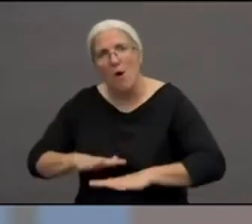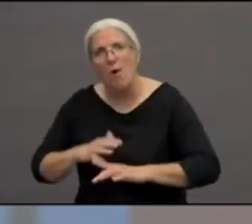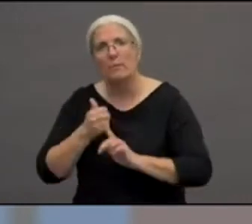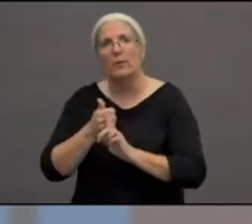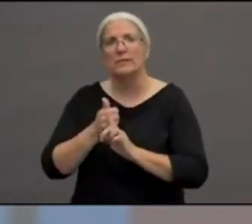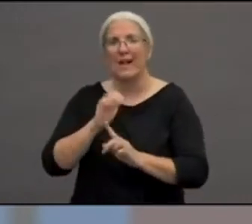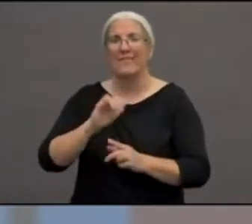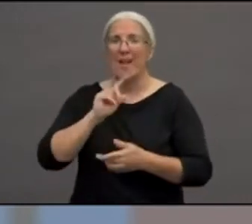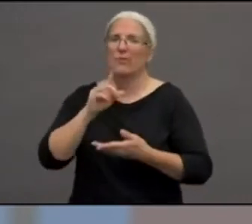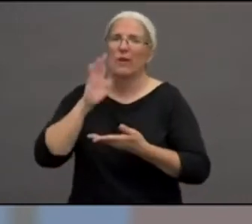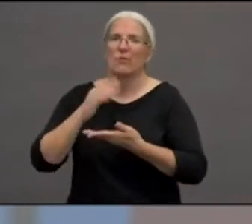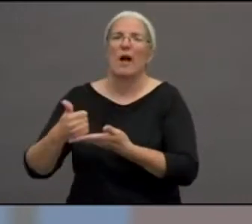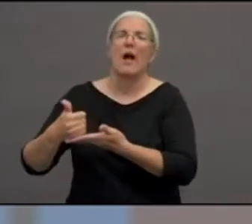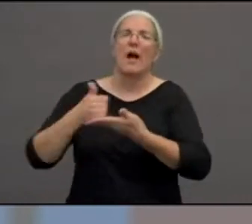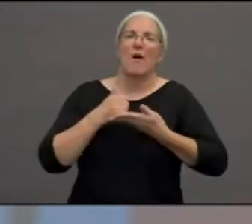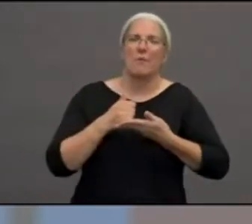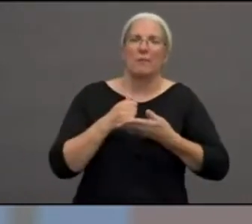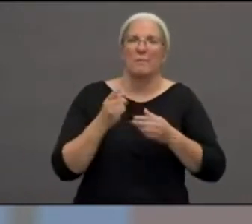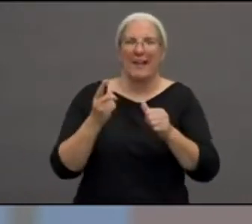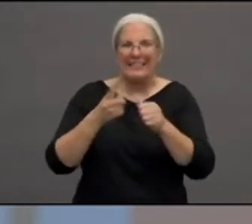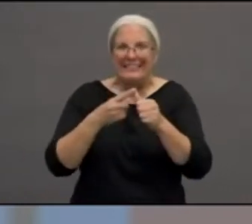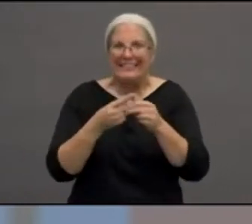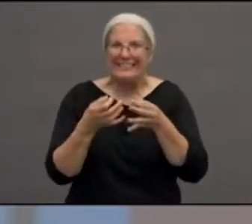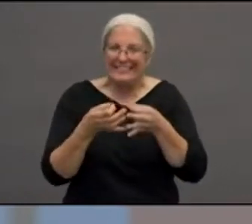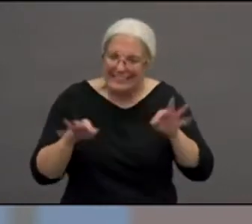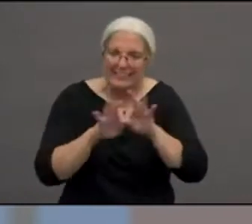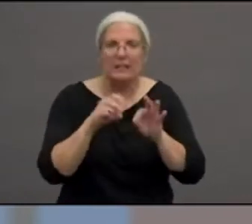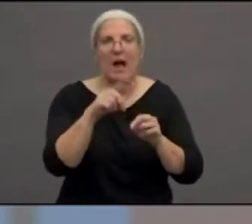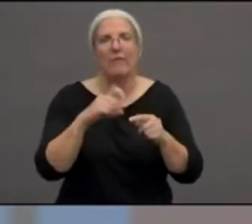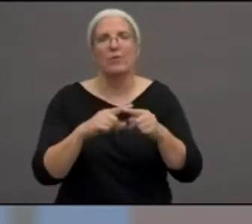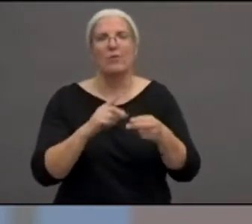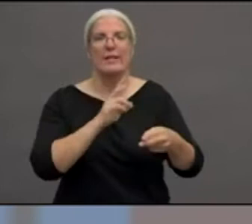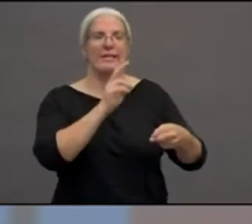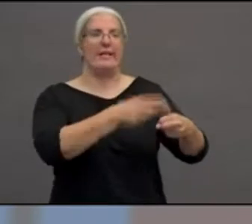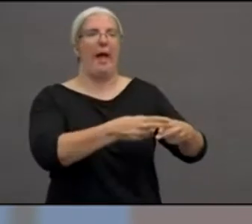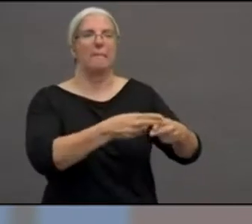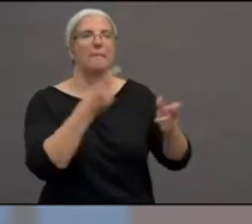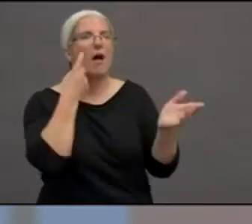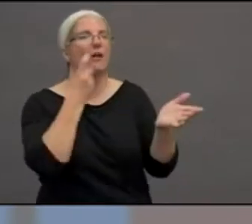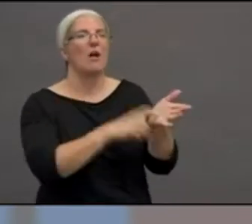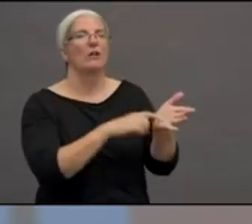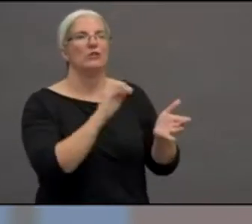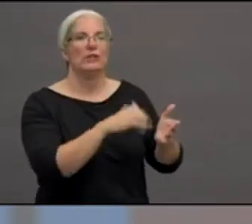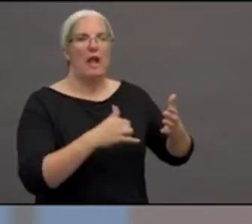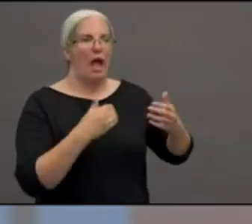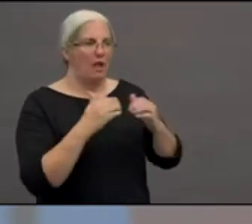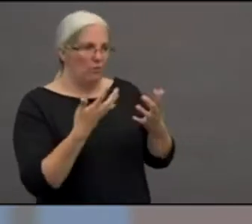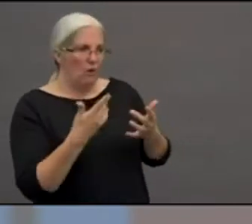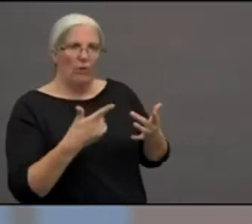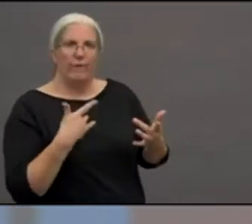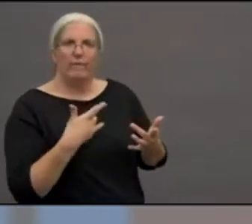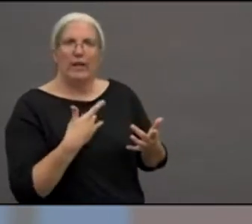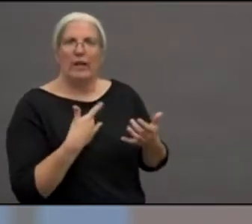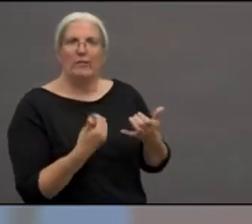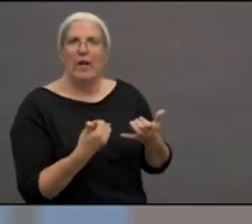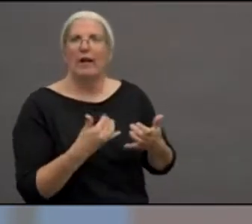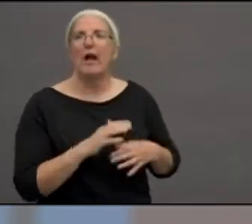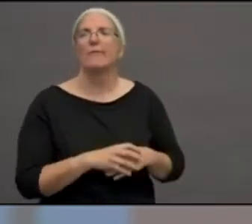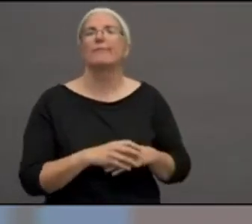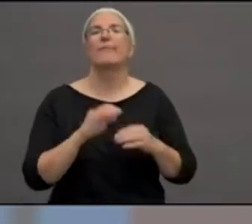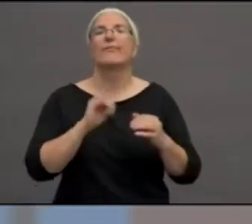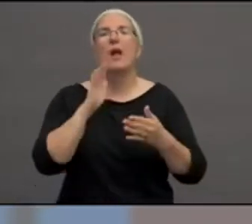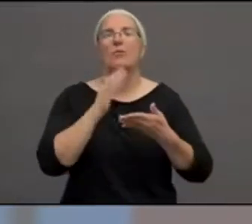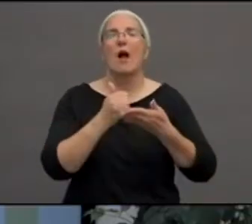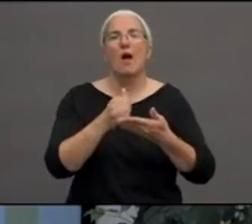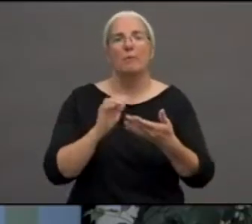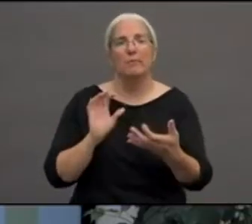first things you can do is just acknowledge, recognize, and actually name your feelings, and hopefully you can connect with somebody to be able to talk about your feelings